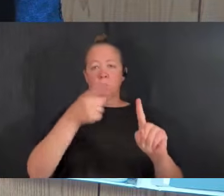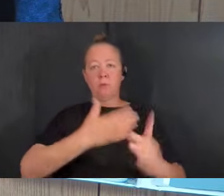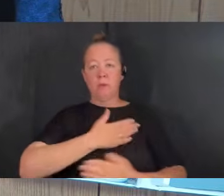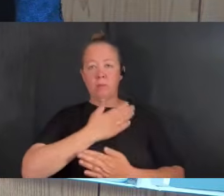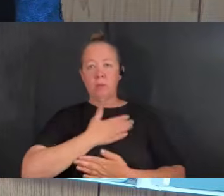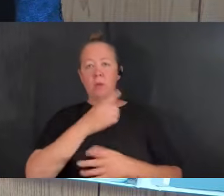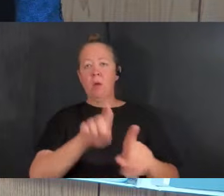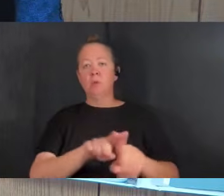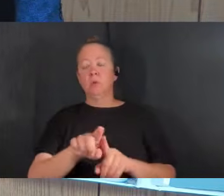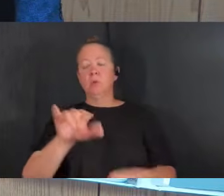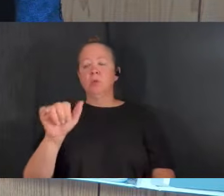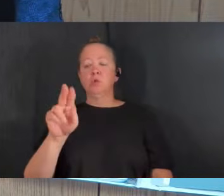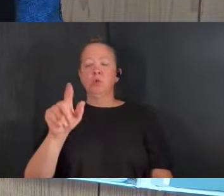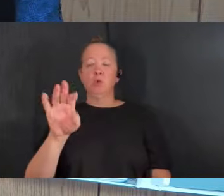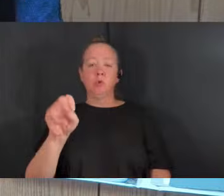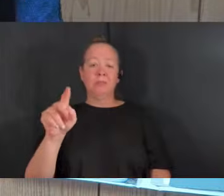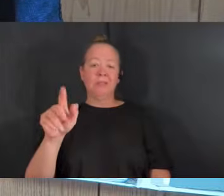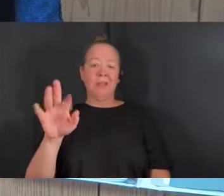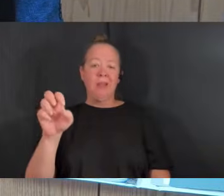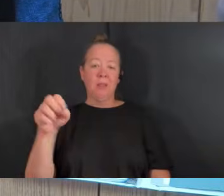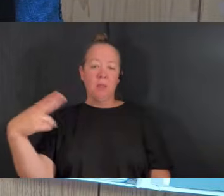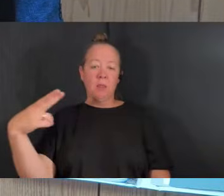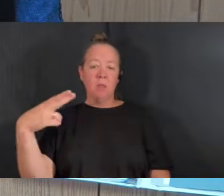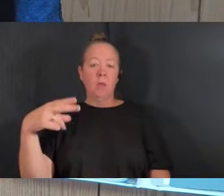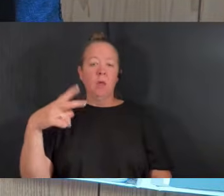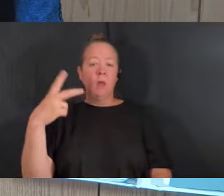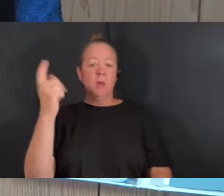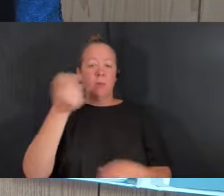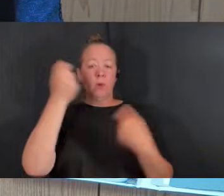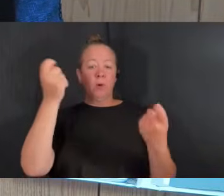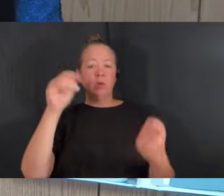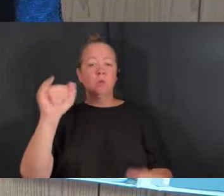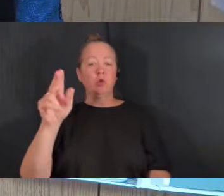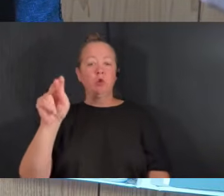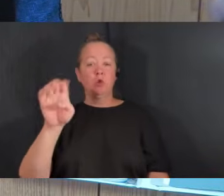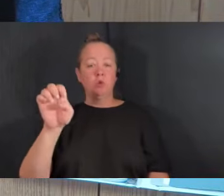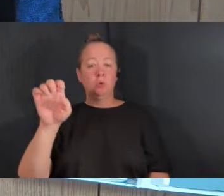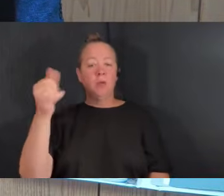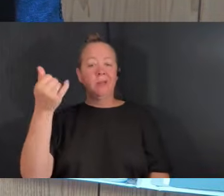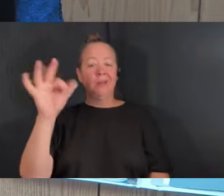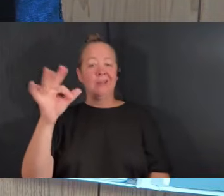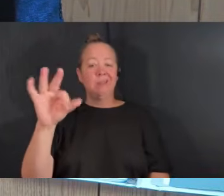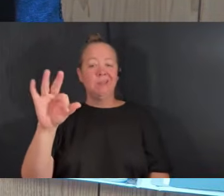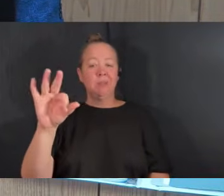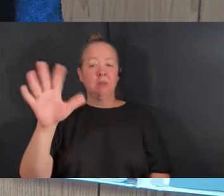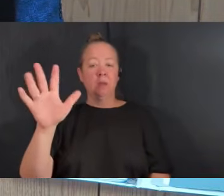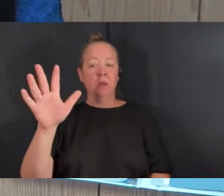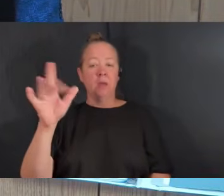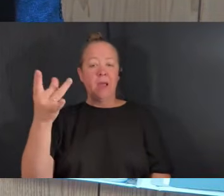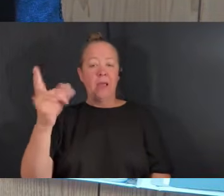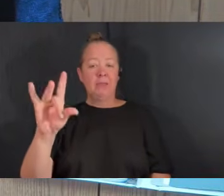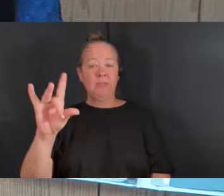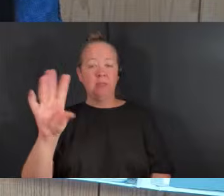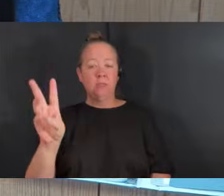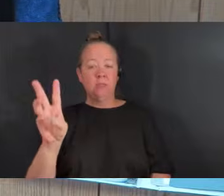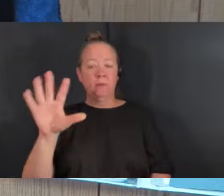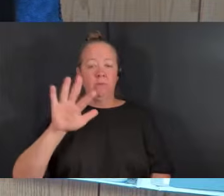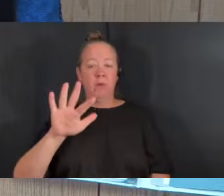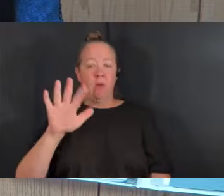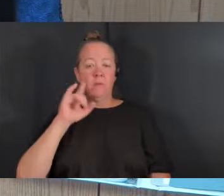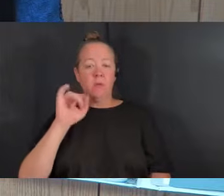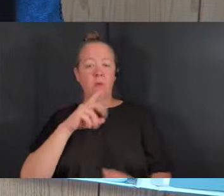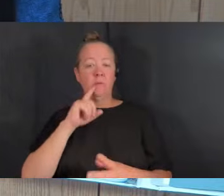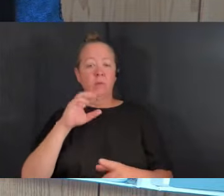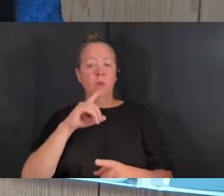Juneteenth commemorates June 19, 1865, the day when news of emancipation reached enslaved African Americans in Galveston,